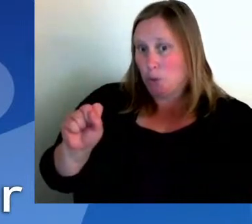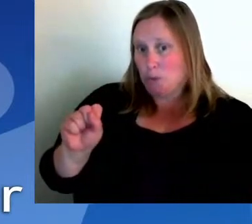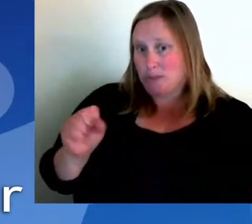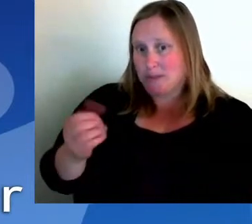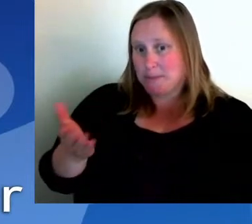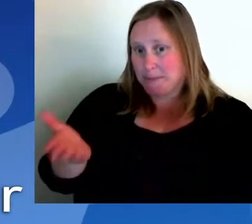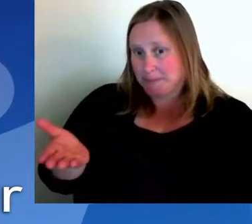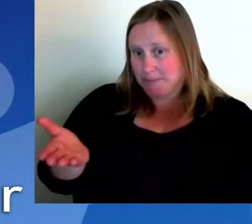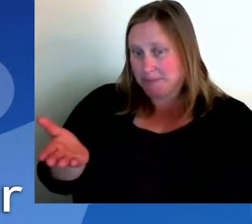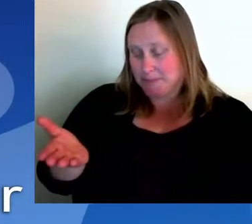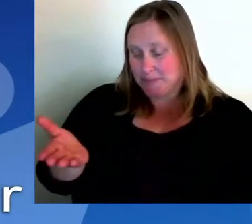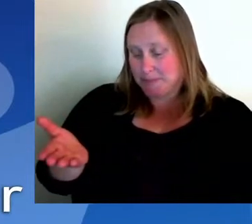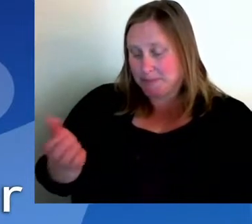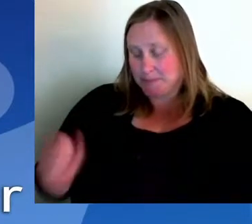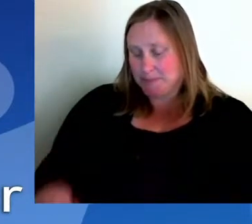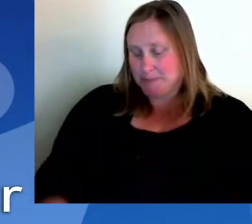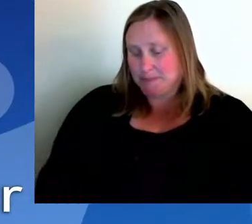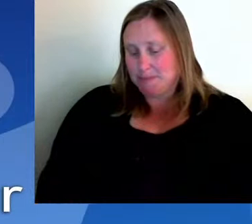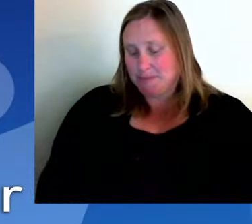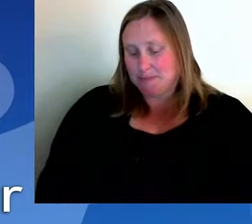News.